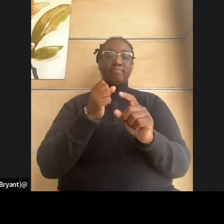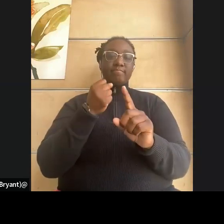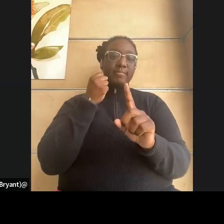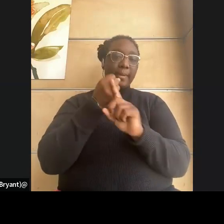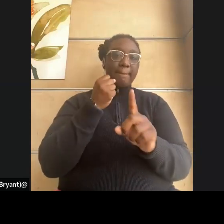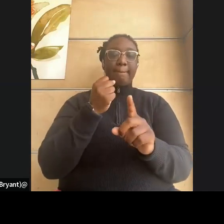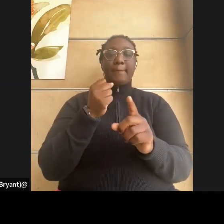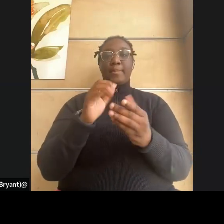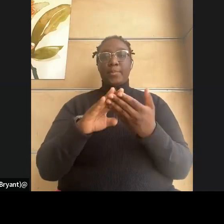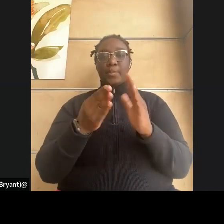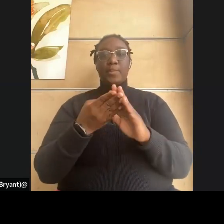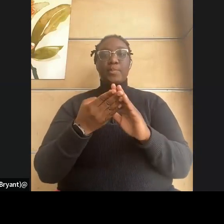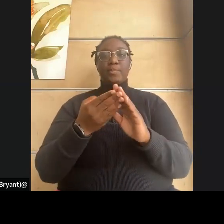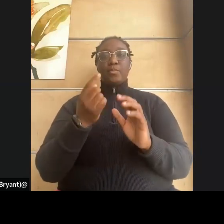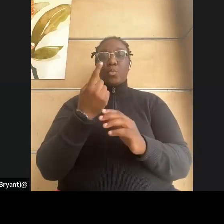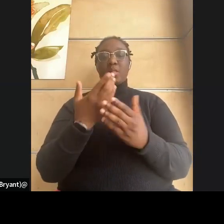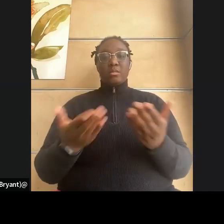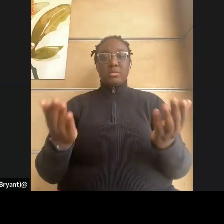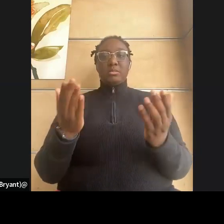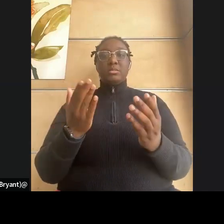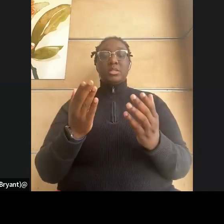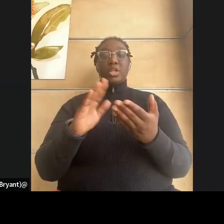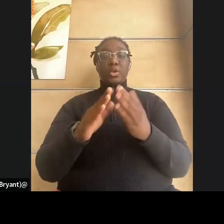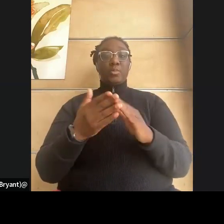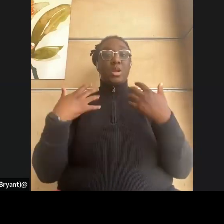community health workers can provide is health navigation.